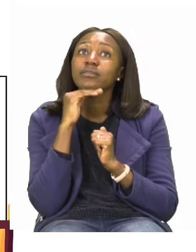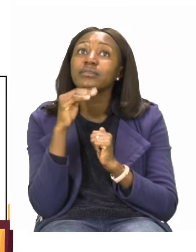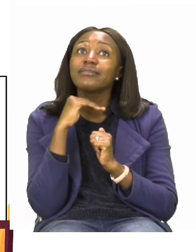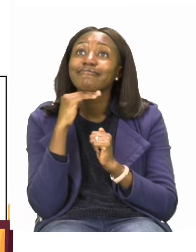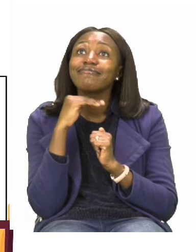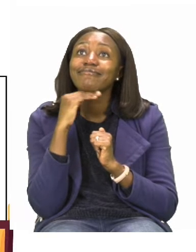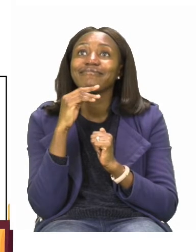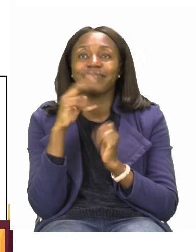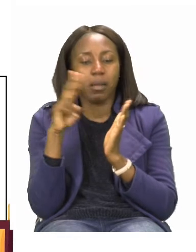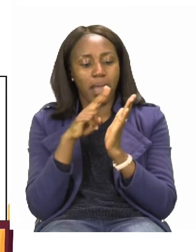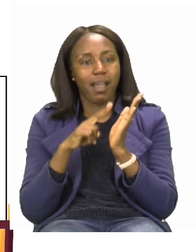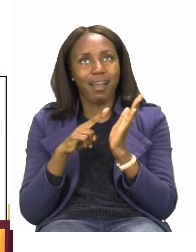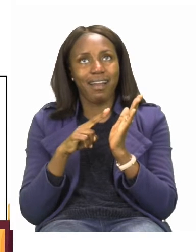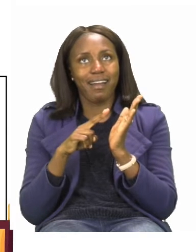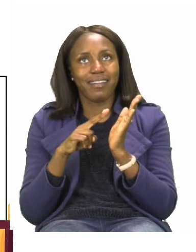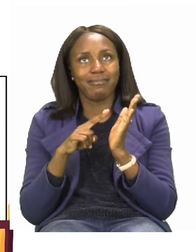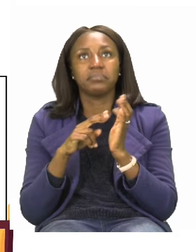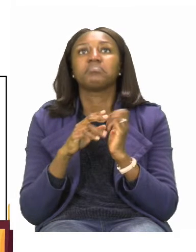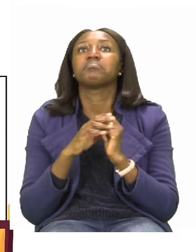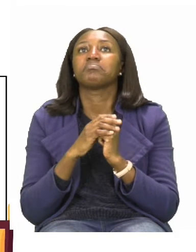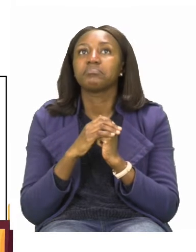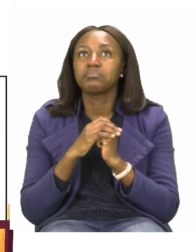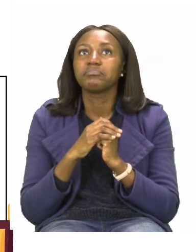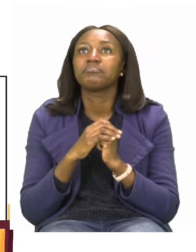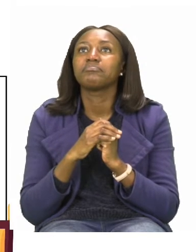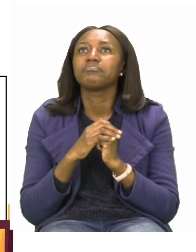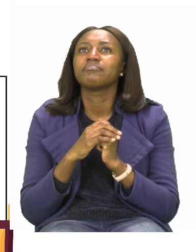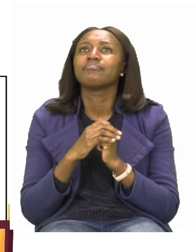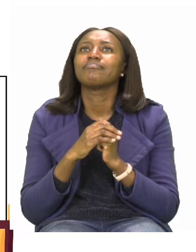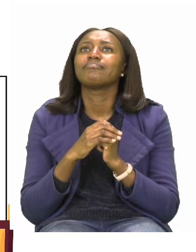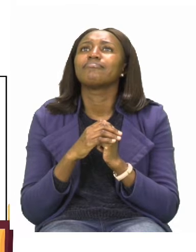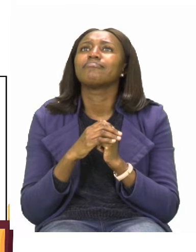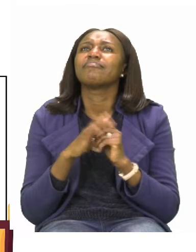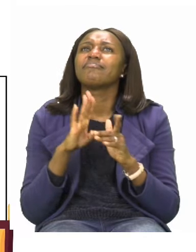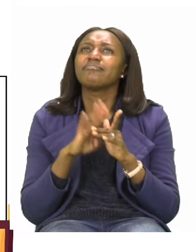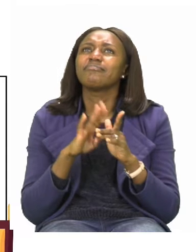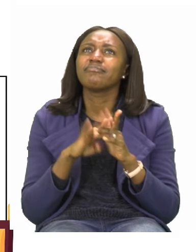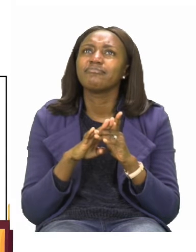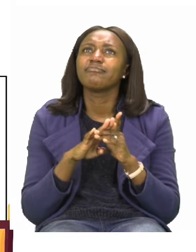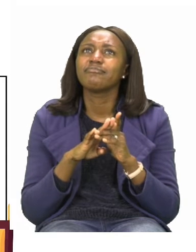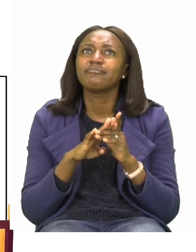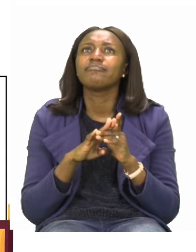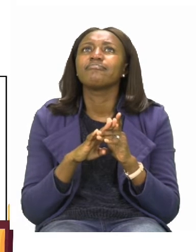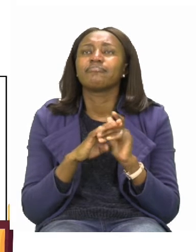some reading. Now this story is all about something that has the sound